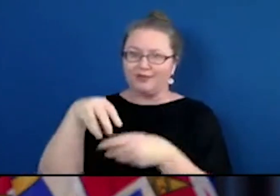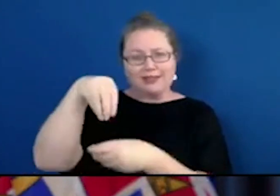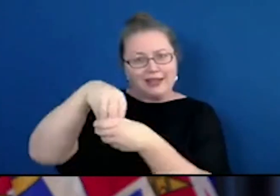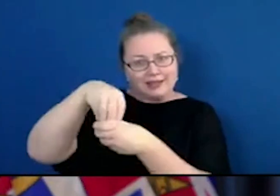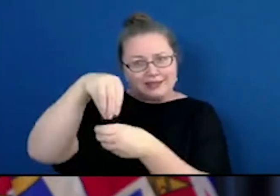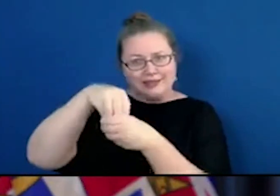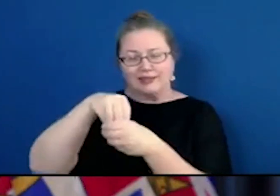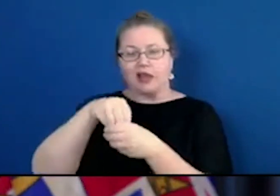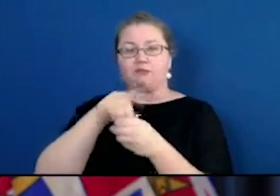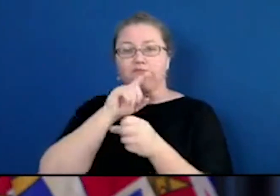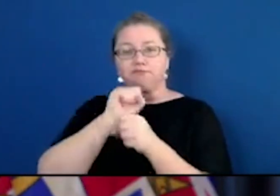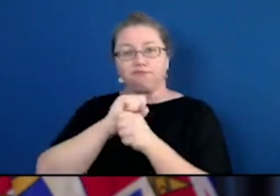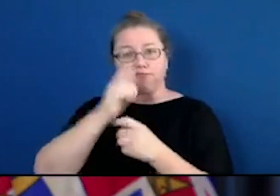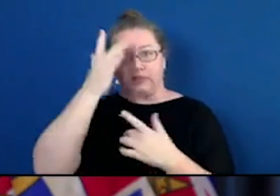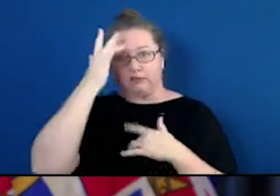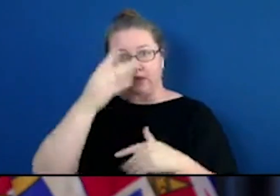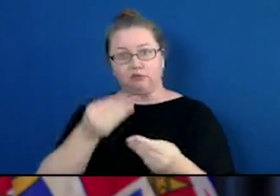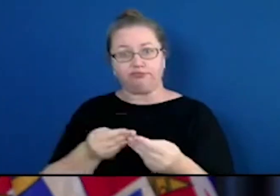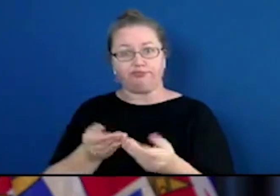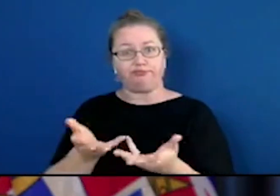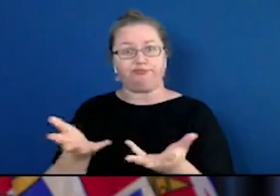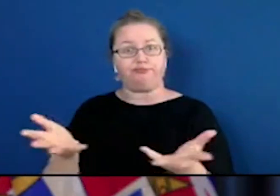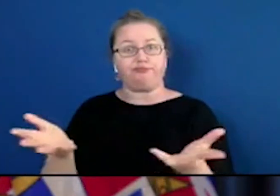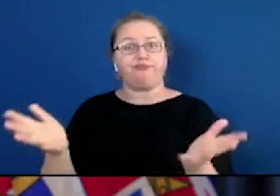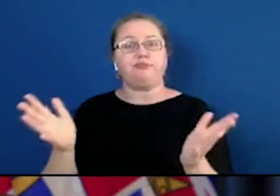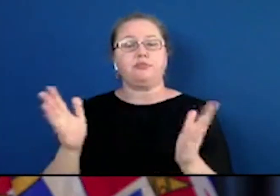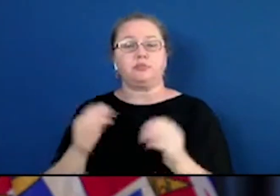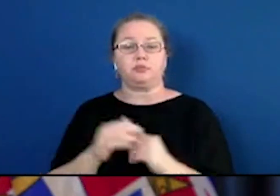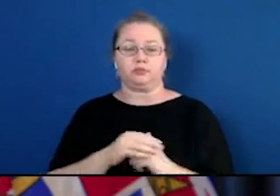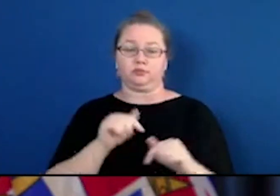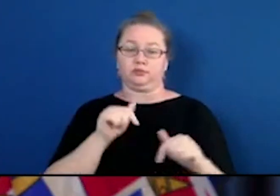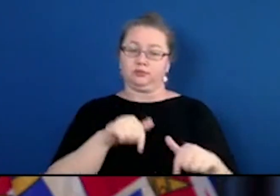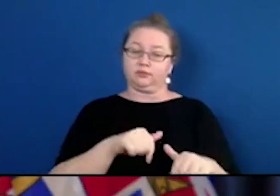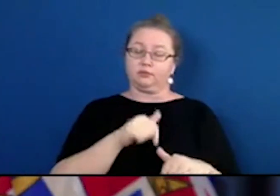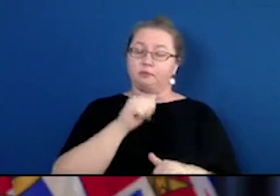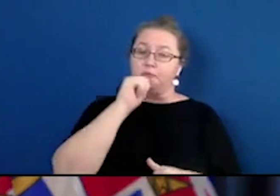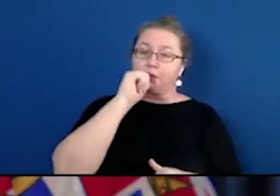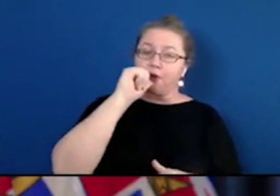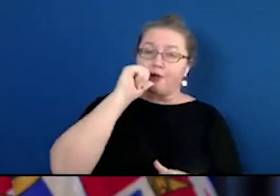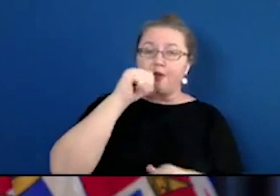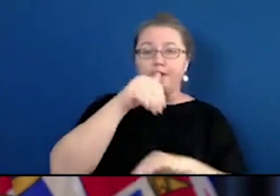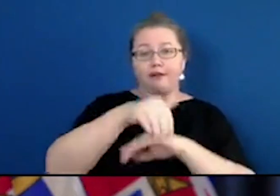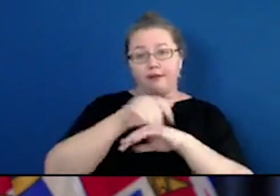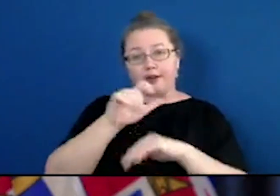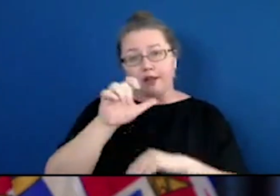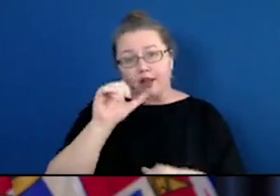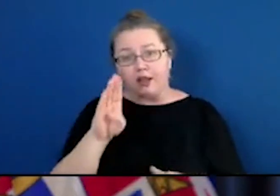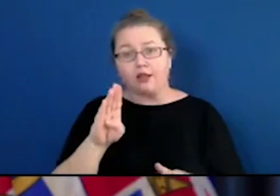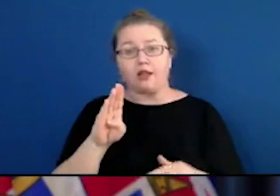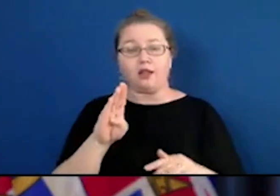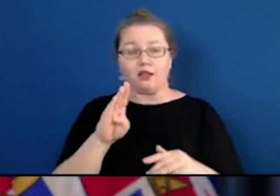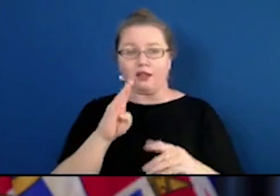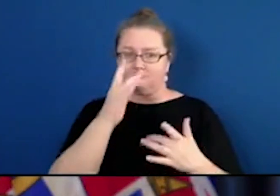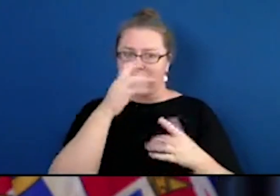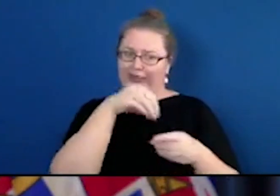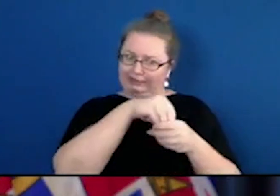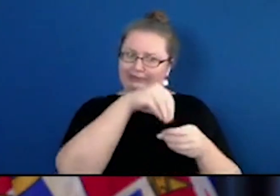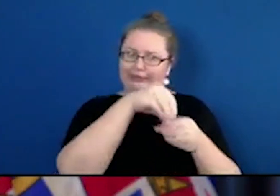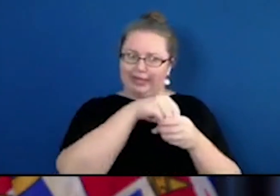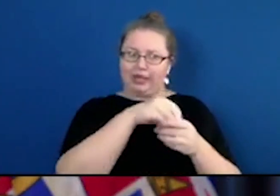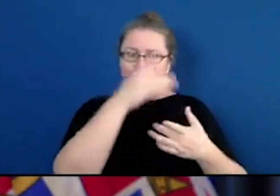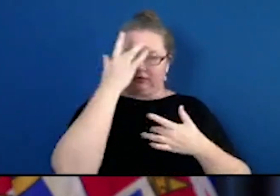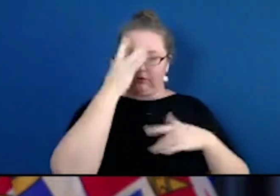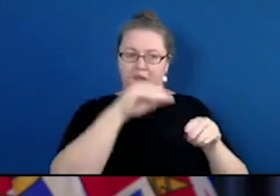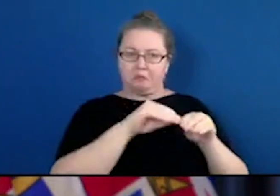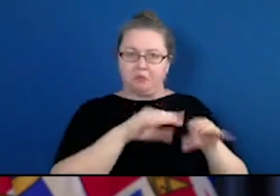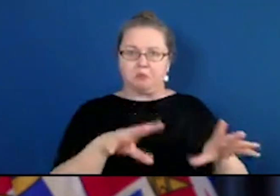indoors. So we know that in closed settings, and we've seen it here, of course, in some of the bars and nightclubs, and we've tried to reduce